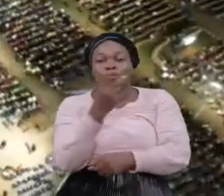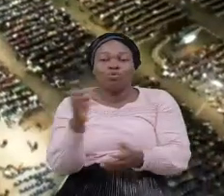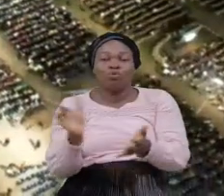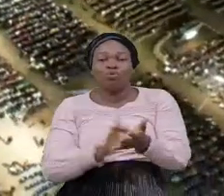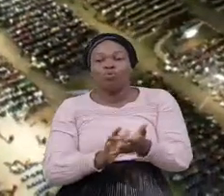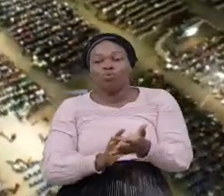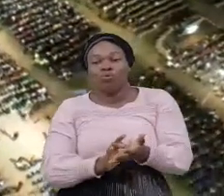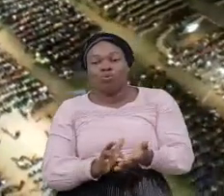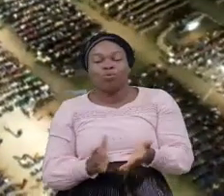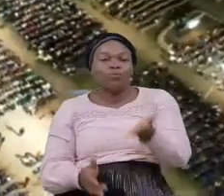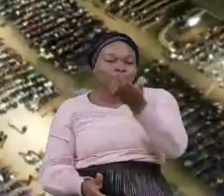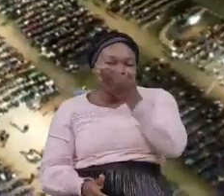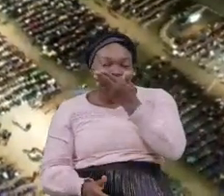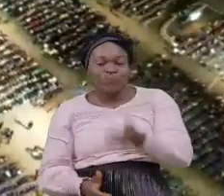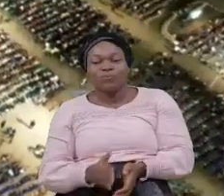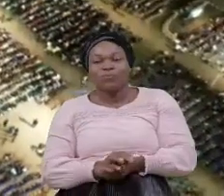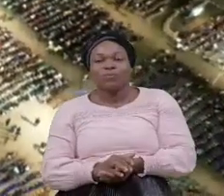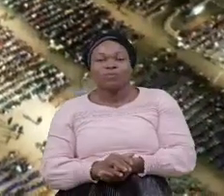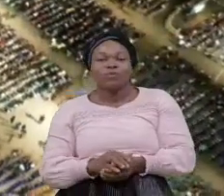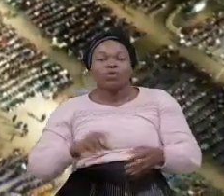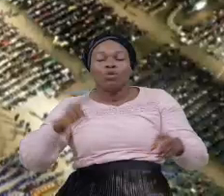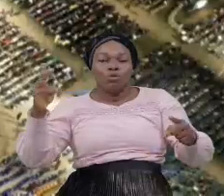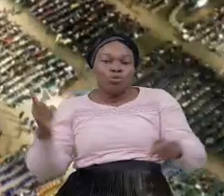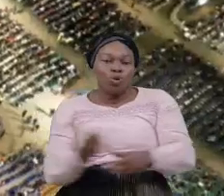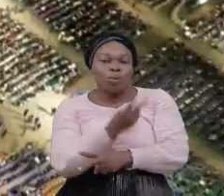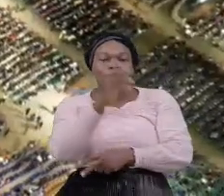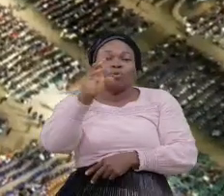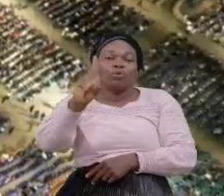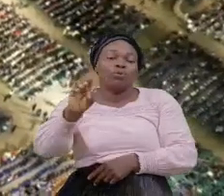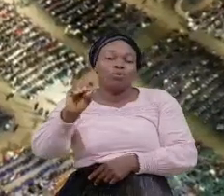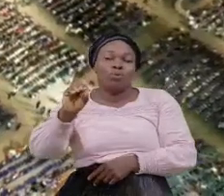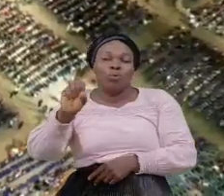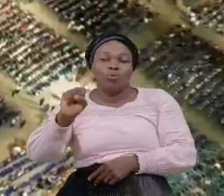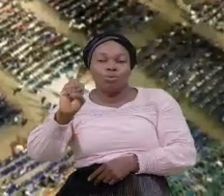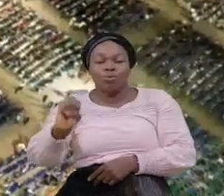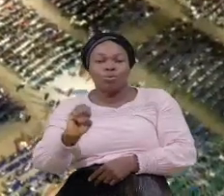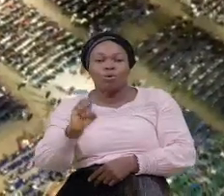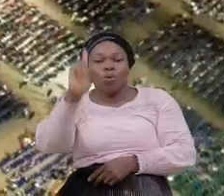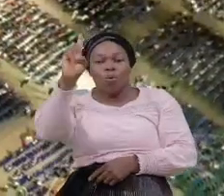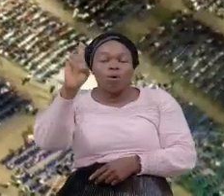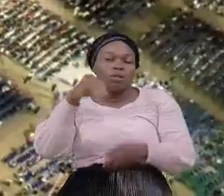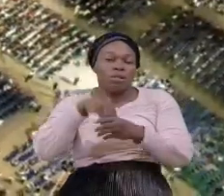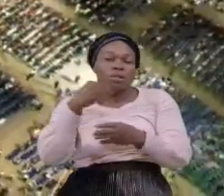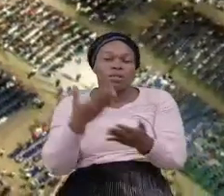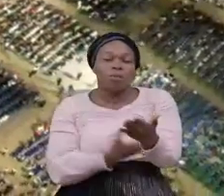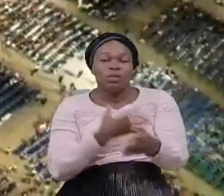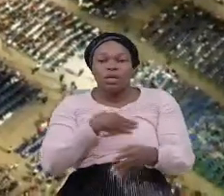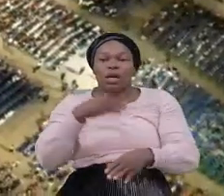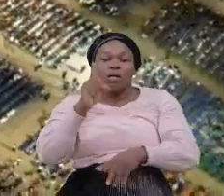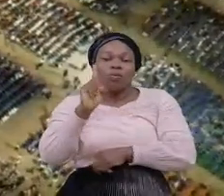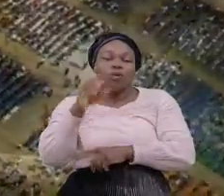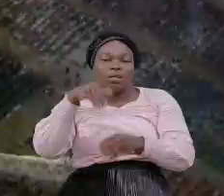You don't believe what? Say double dose. One in the morning and one in the